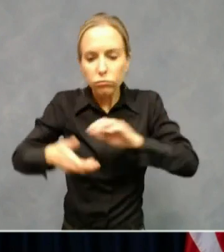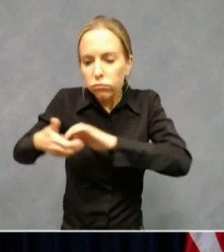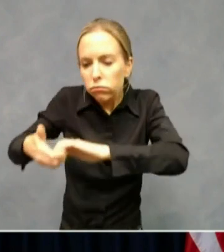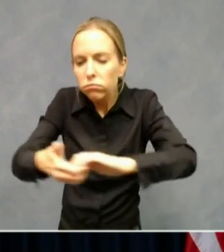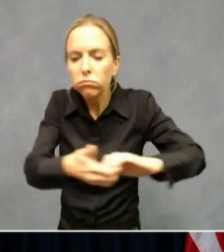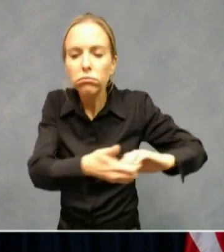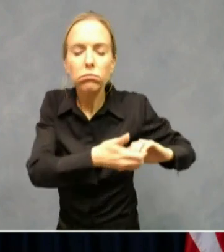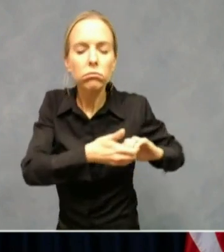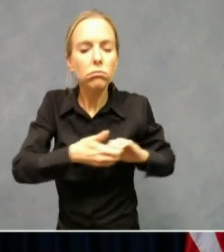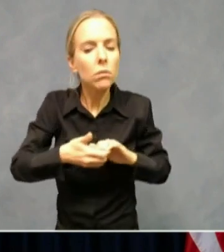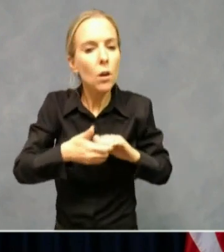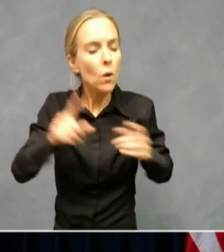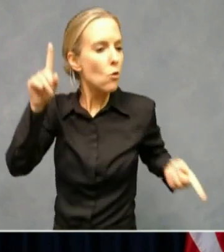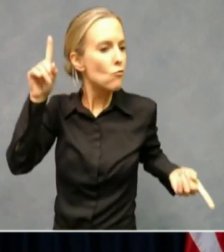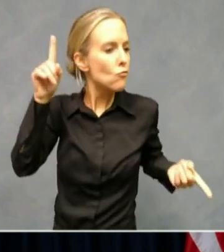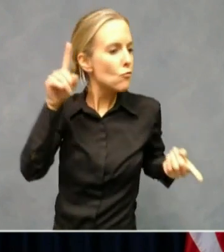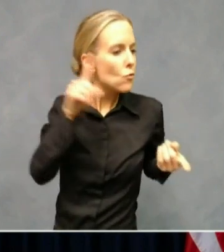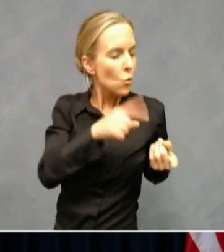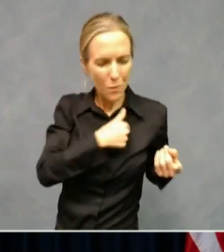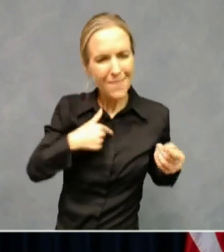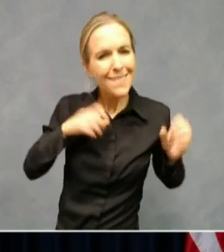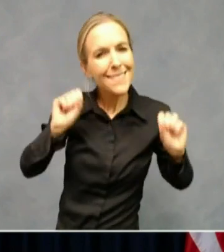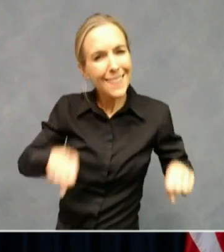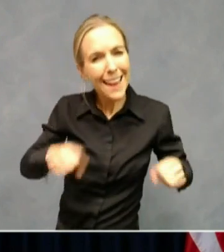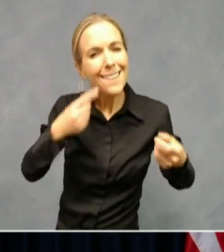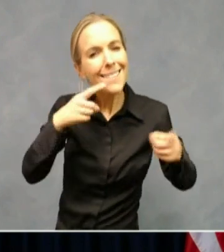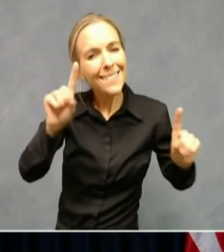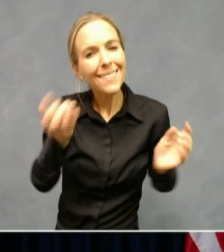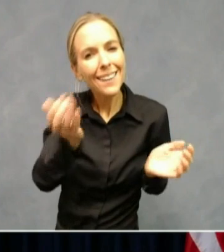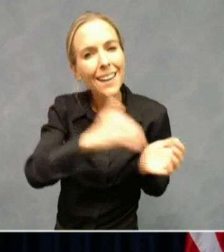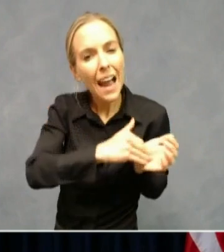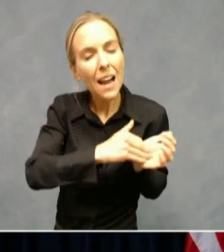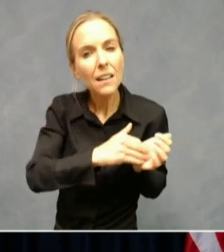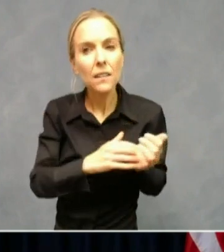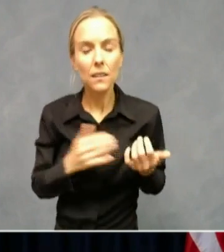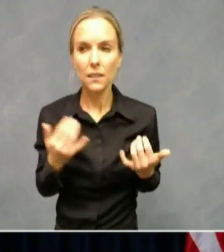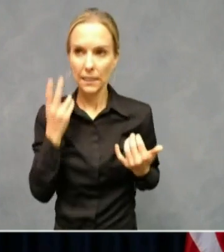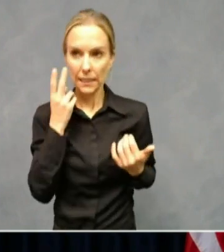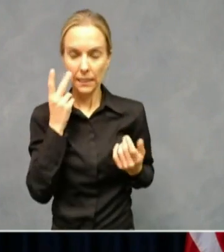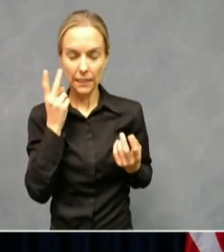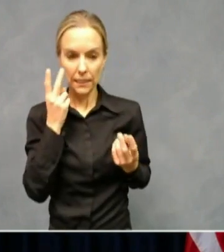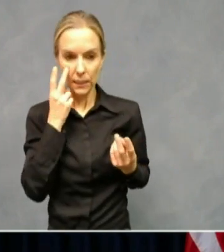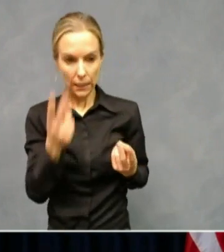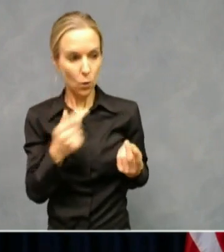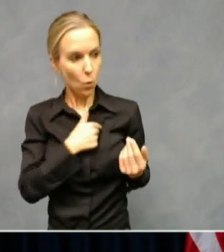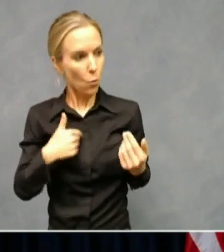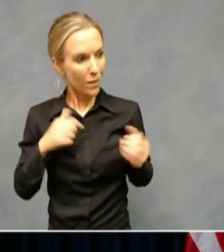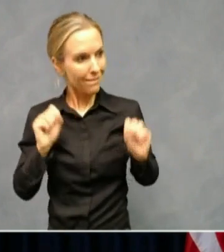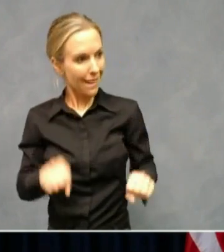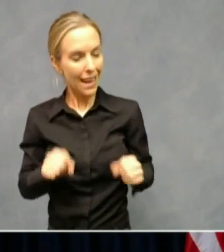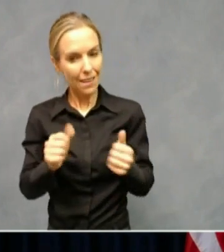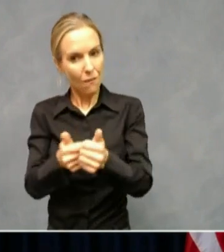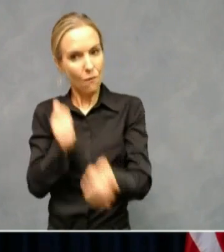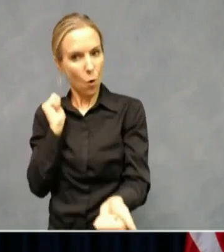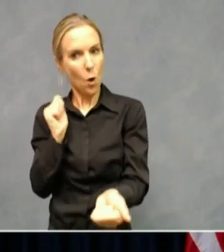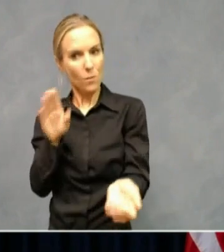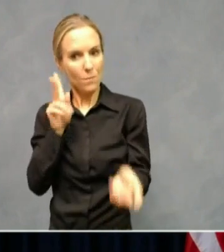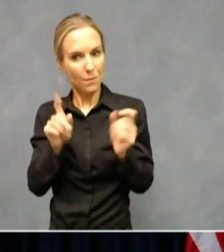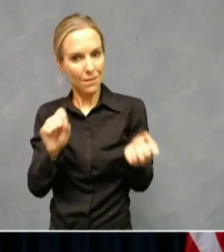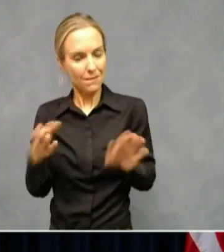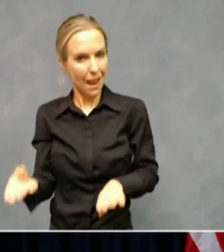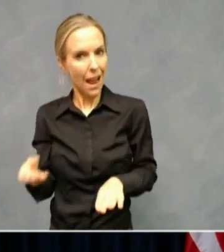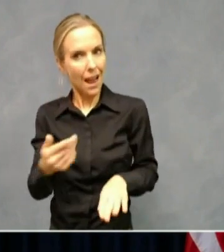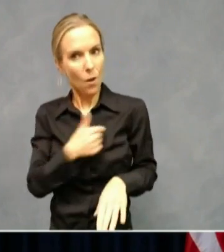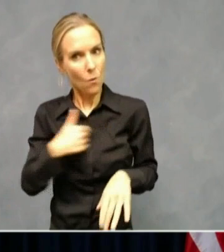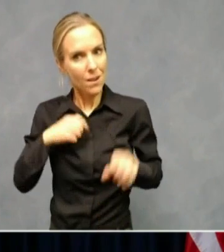they shrank way below this. So what we're seeing right now is avoidable death. So think about that when you